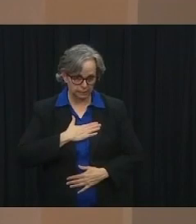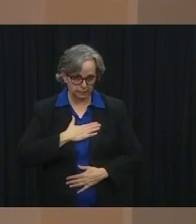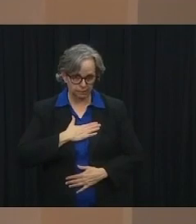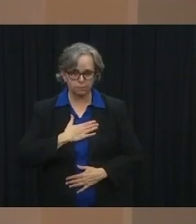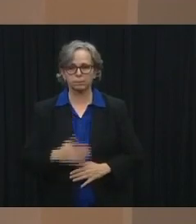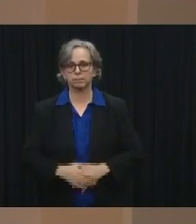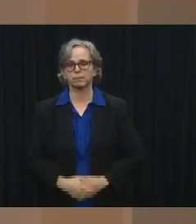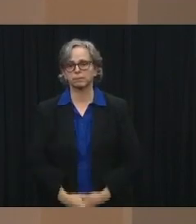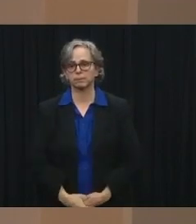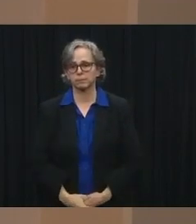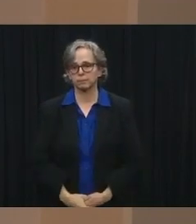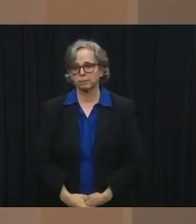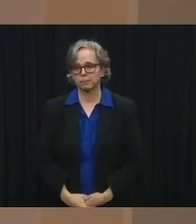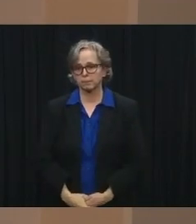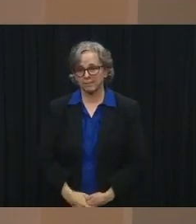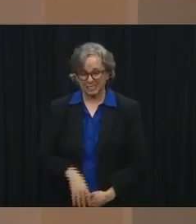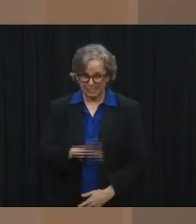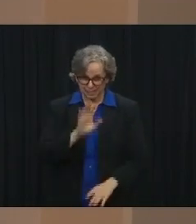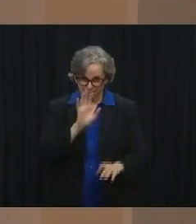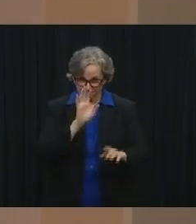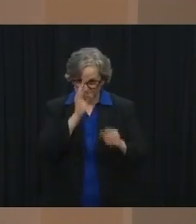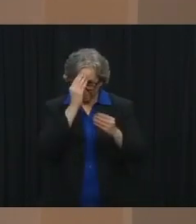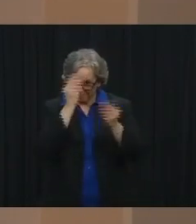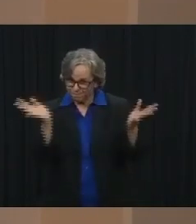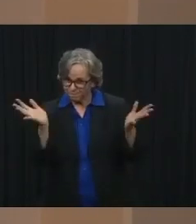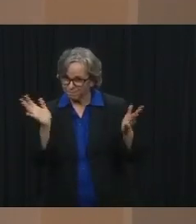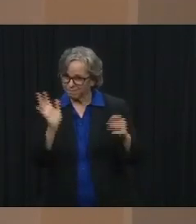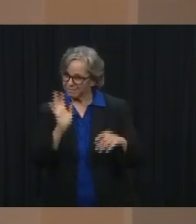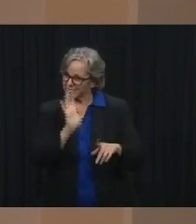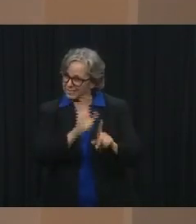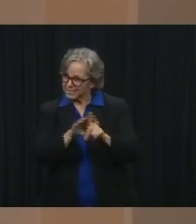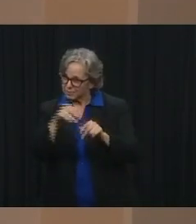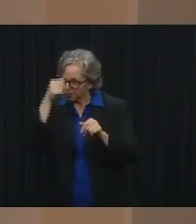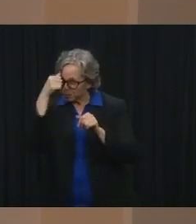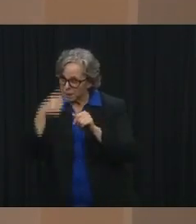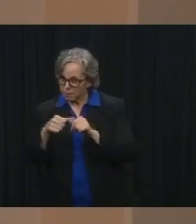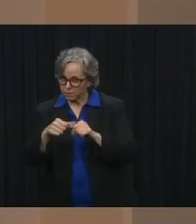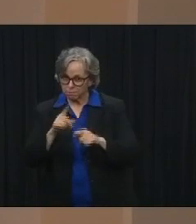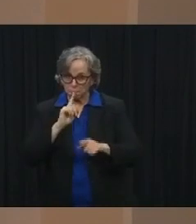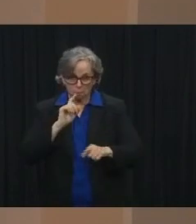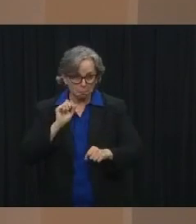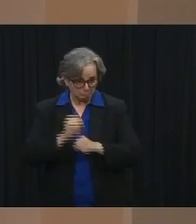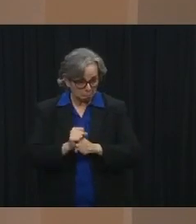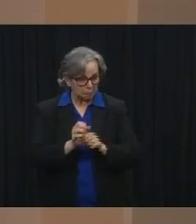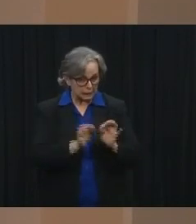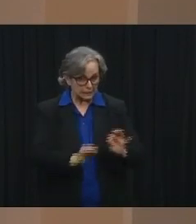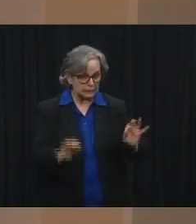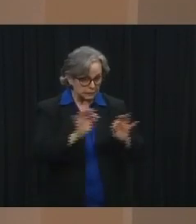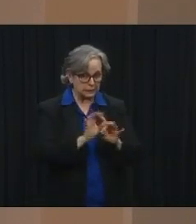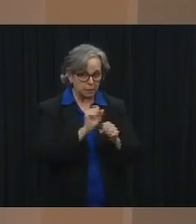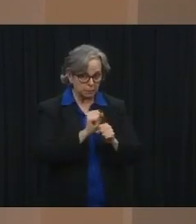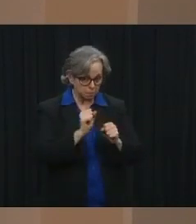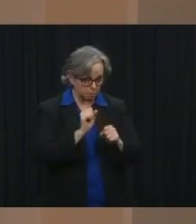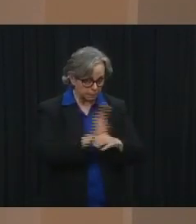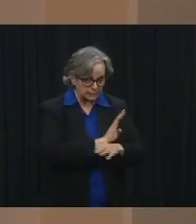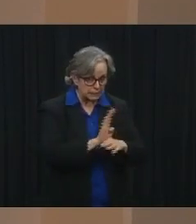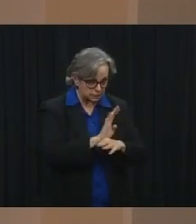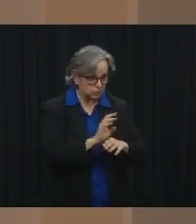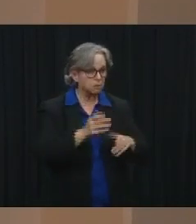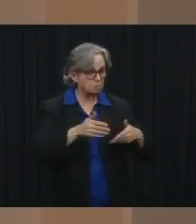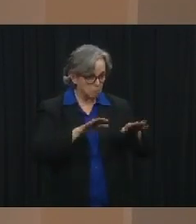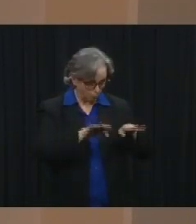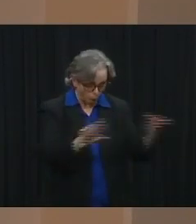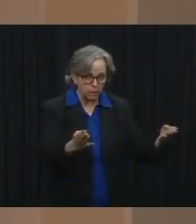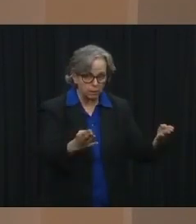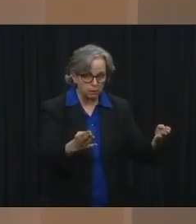A reminder that even if you are an essential business and you're allowed to remain open under item 18 of